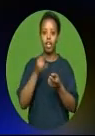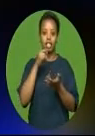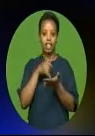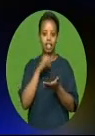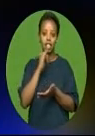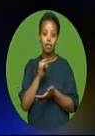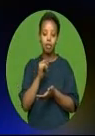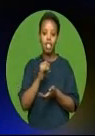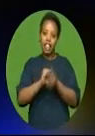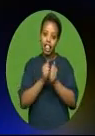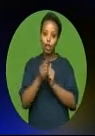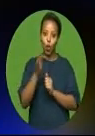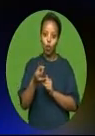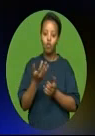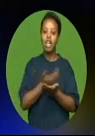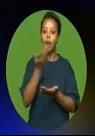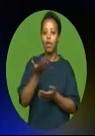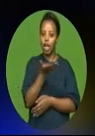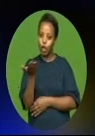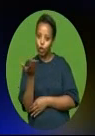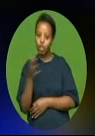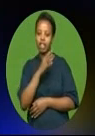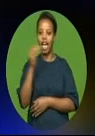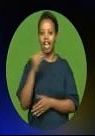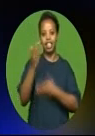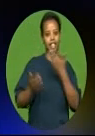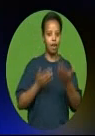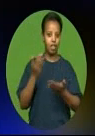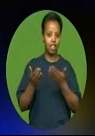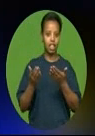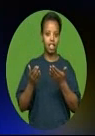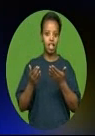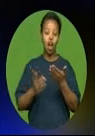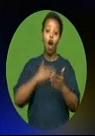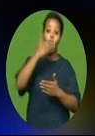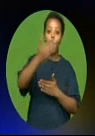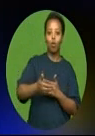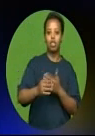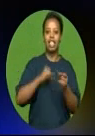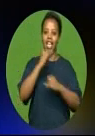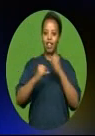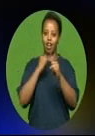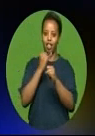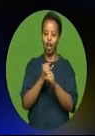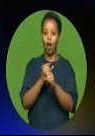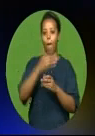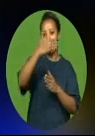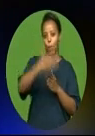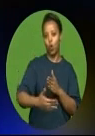the exchange of capital goods and services across international borders.